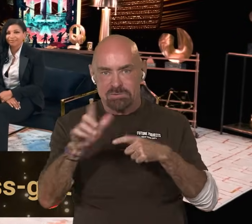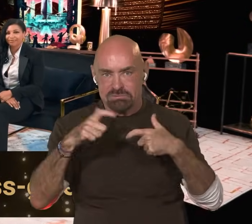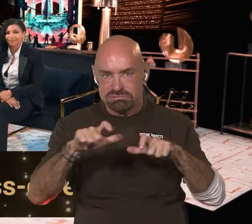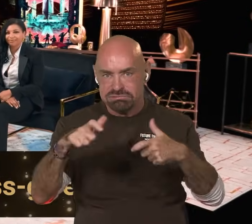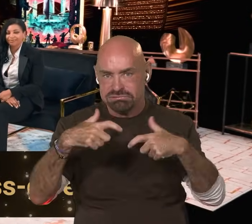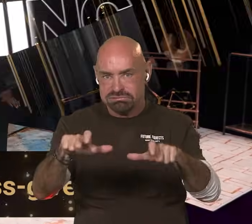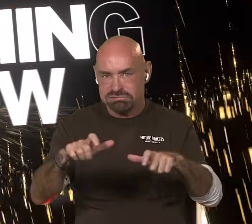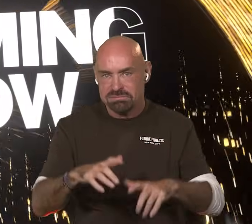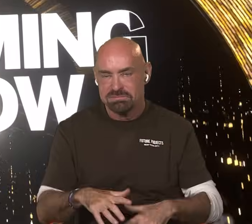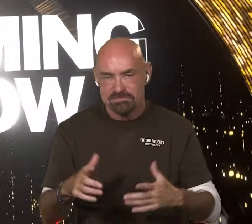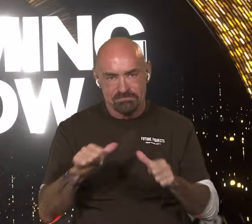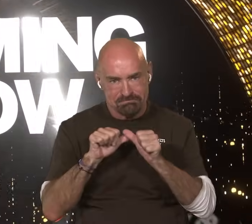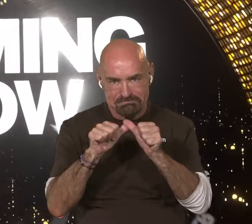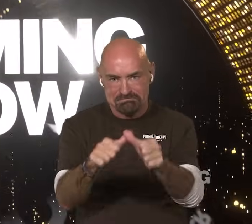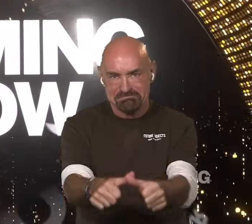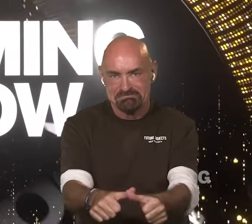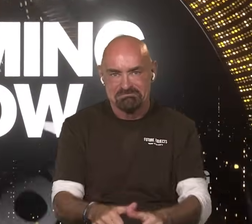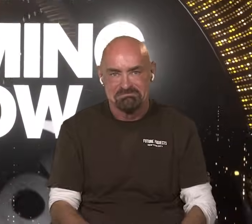trailers.